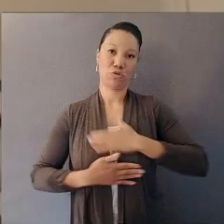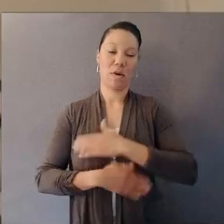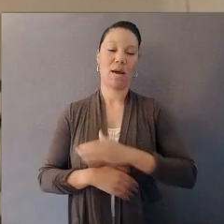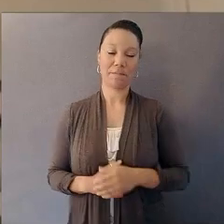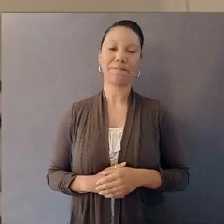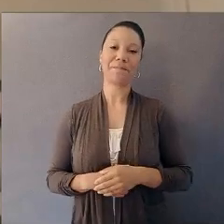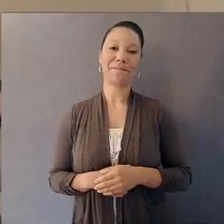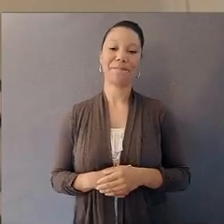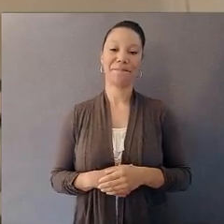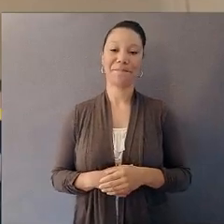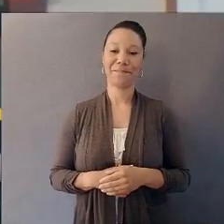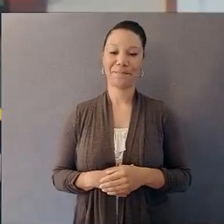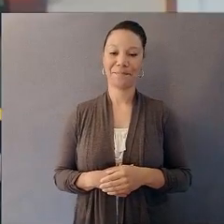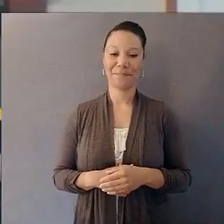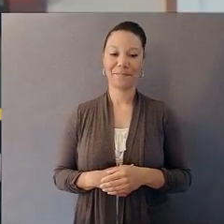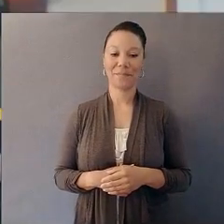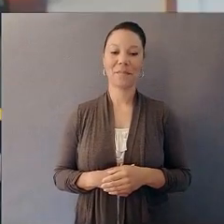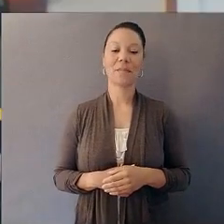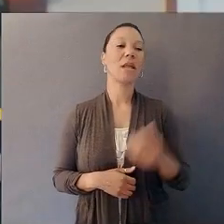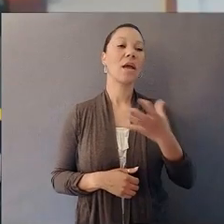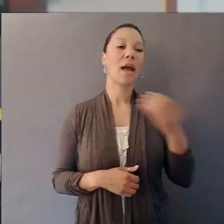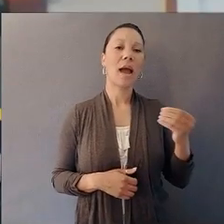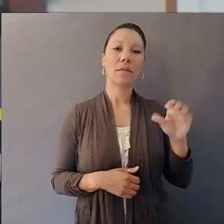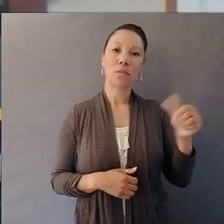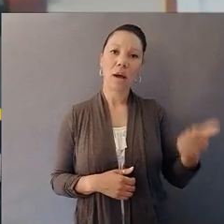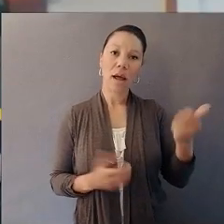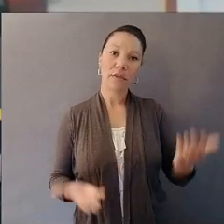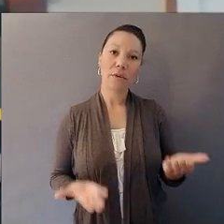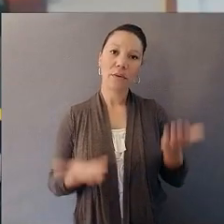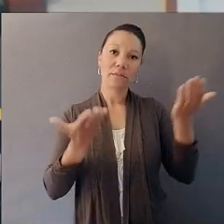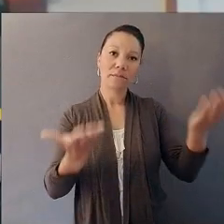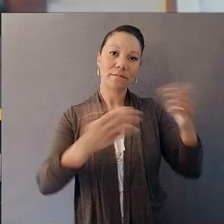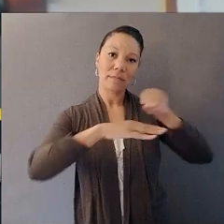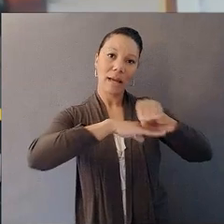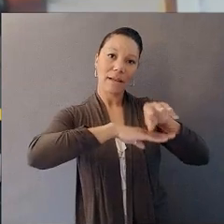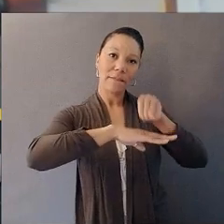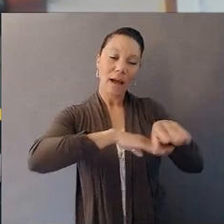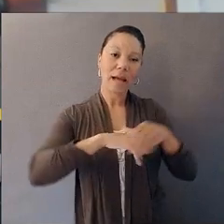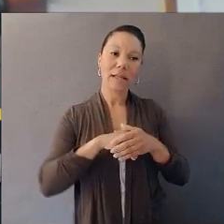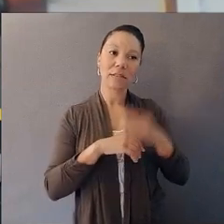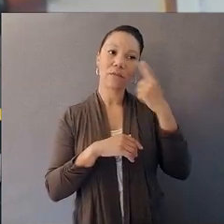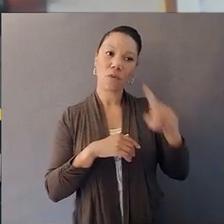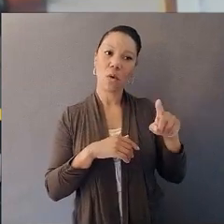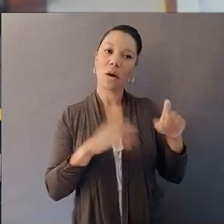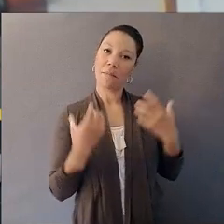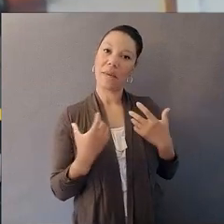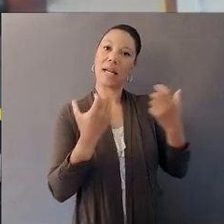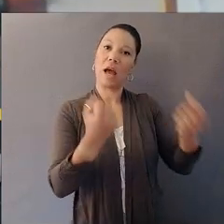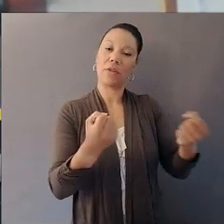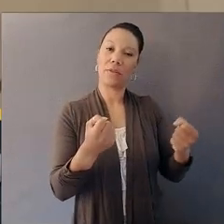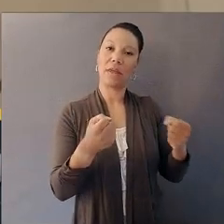things. And what other advice do you have for staying healthy during these